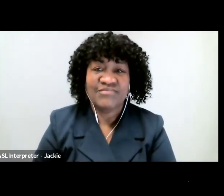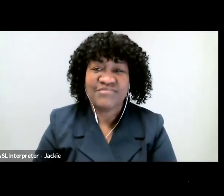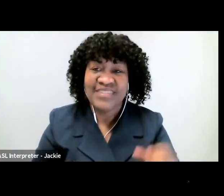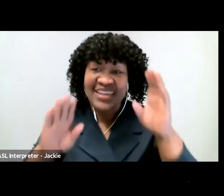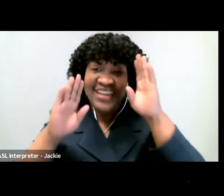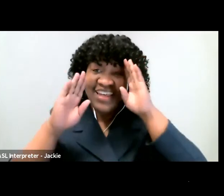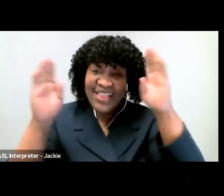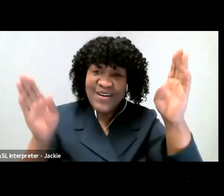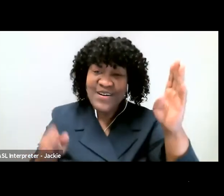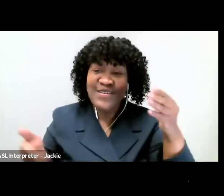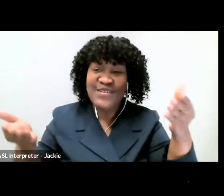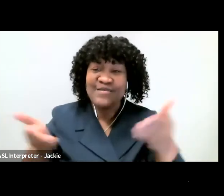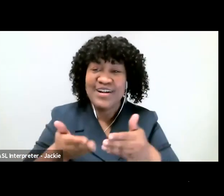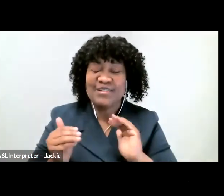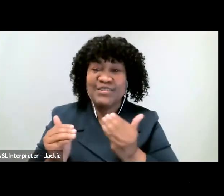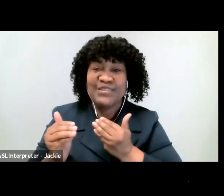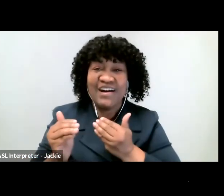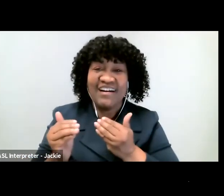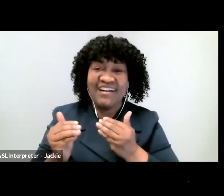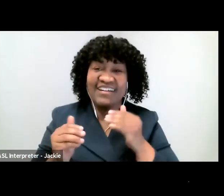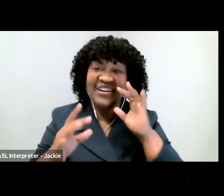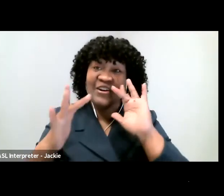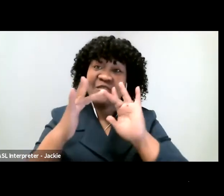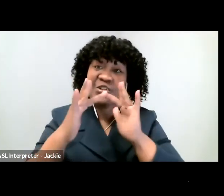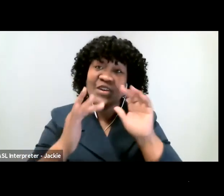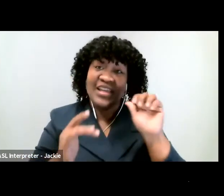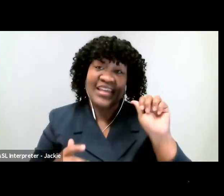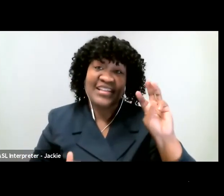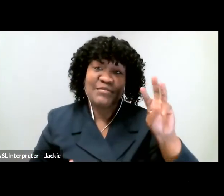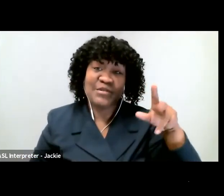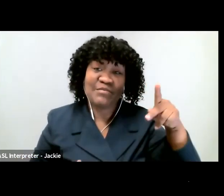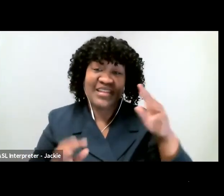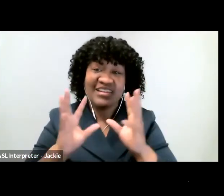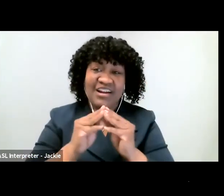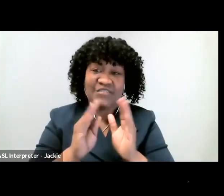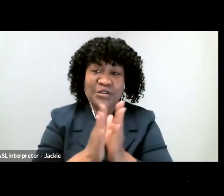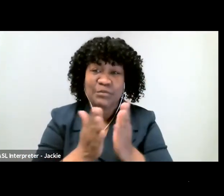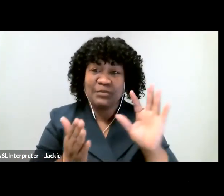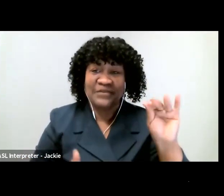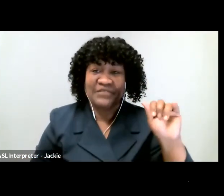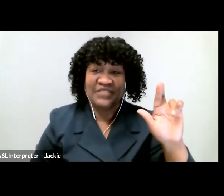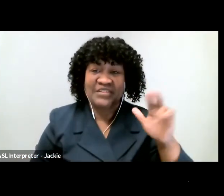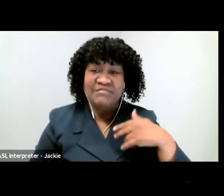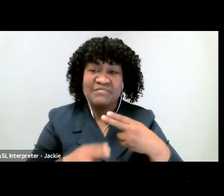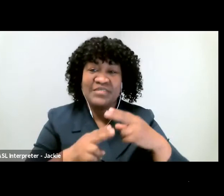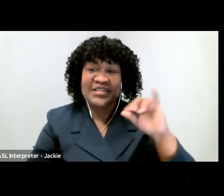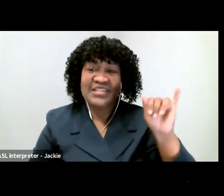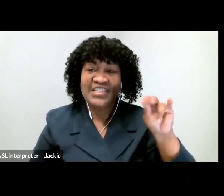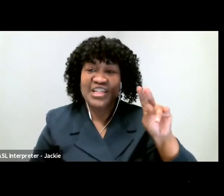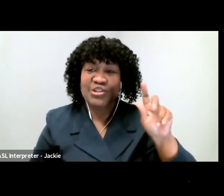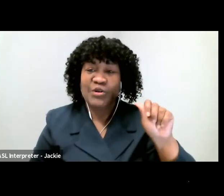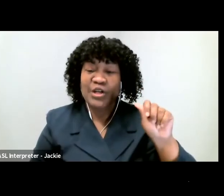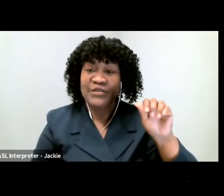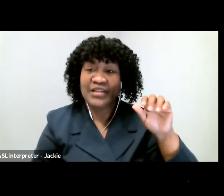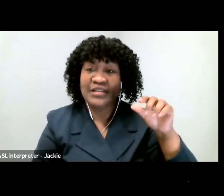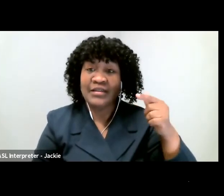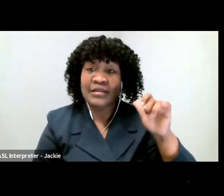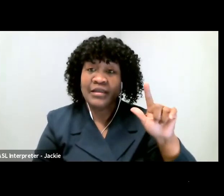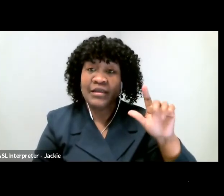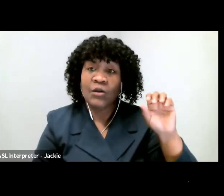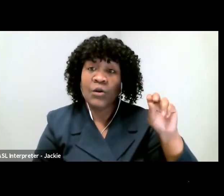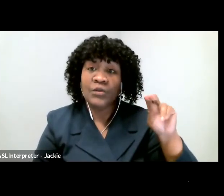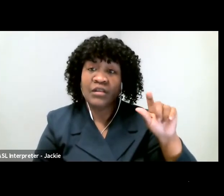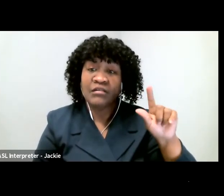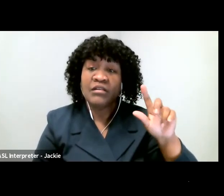Hello, and welcome to the virtual AWP Conference and Book Fair. I'm January Gill O'Neill, the Vice Chair